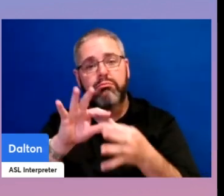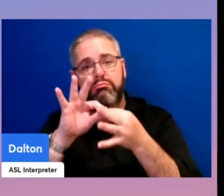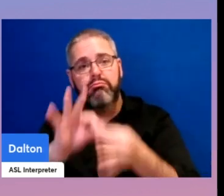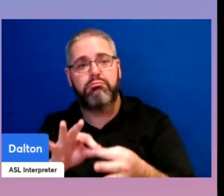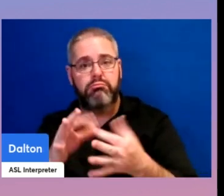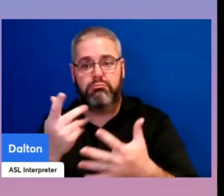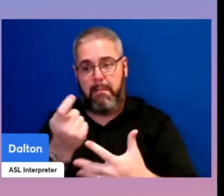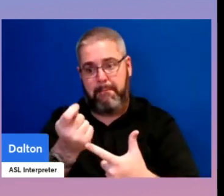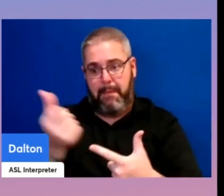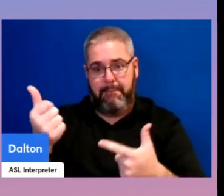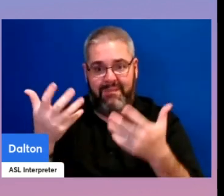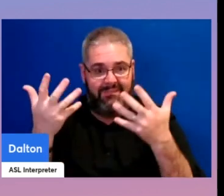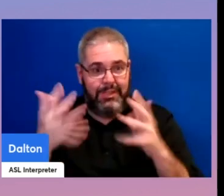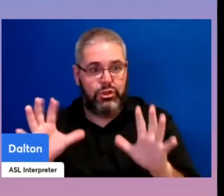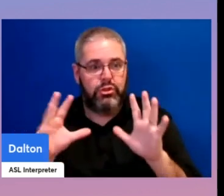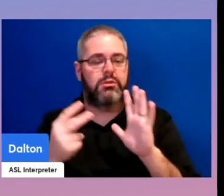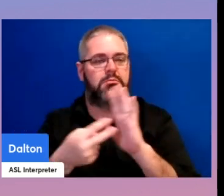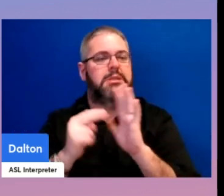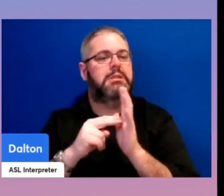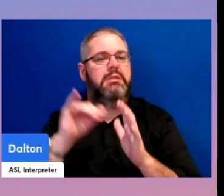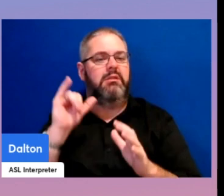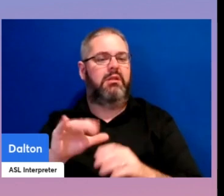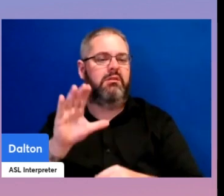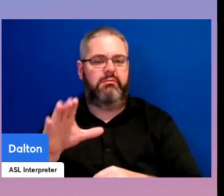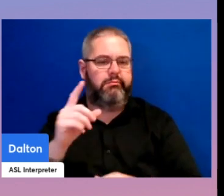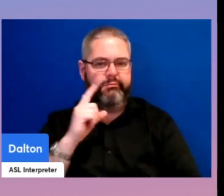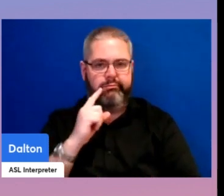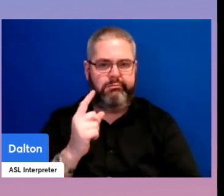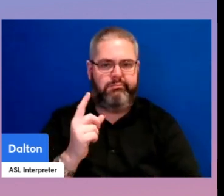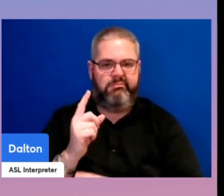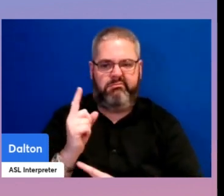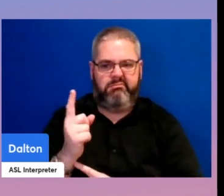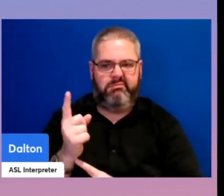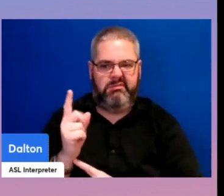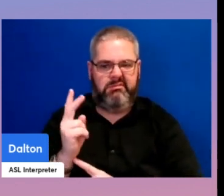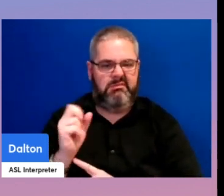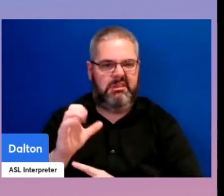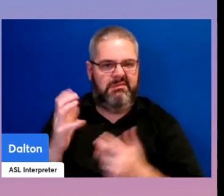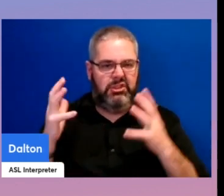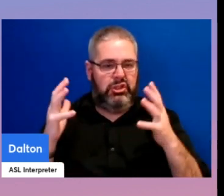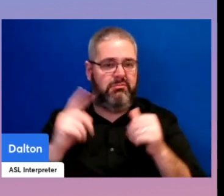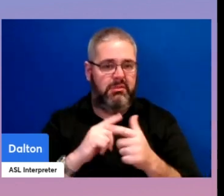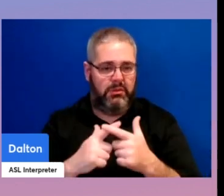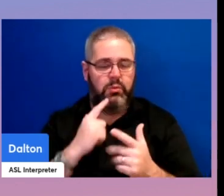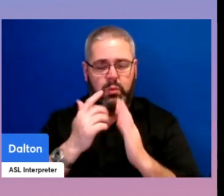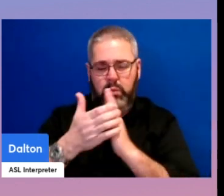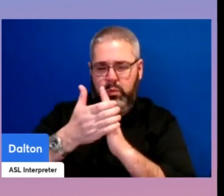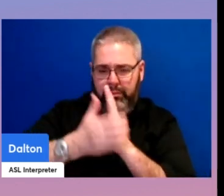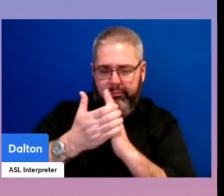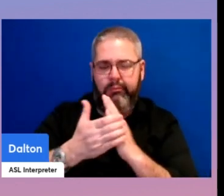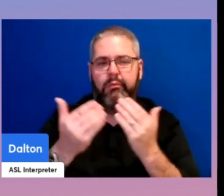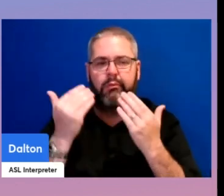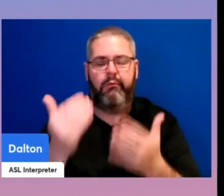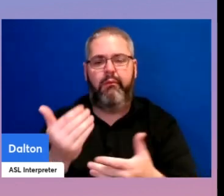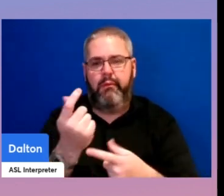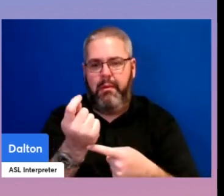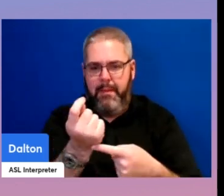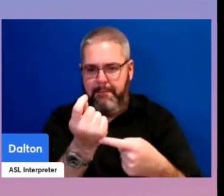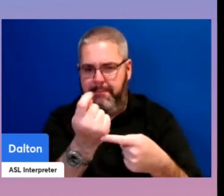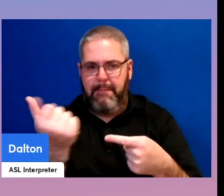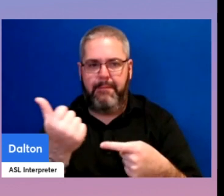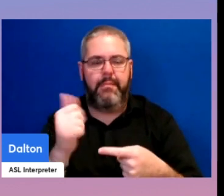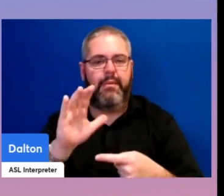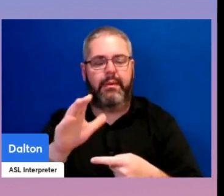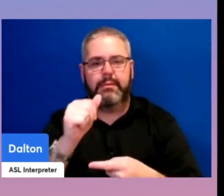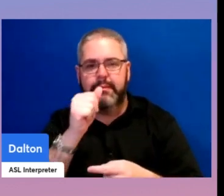deleted. Let's wait for a couple of seconds. It would automatically delete the secret